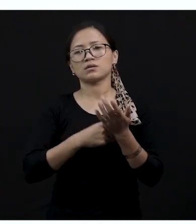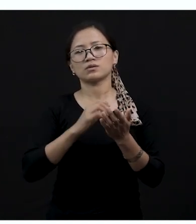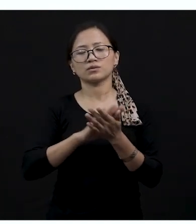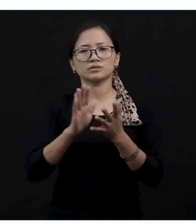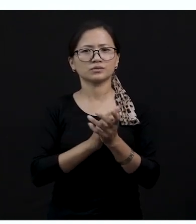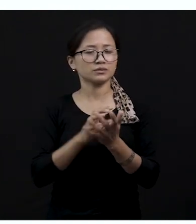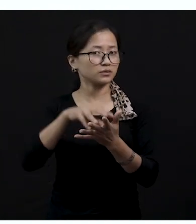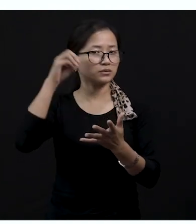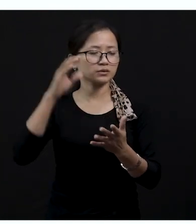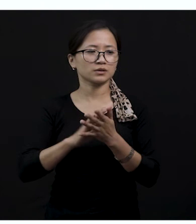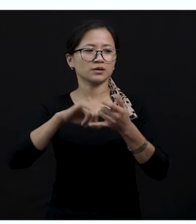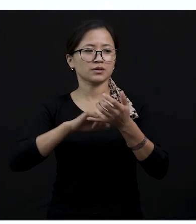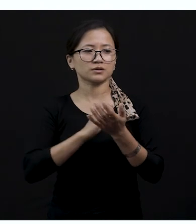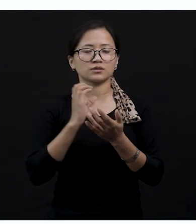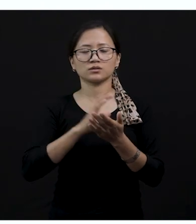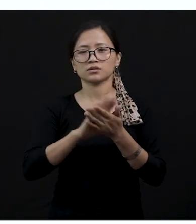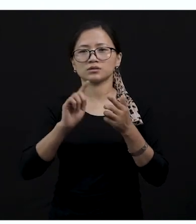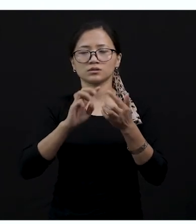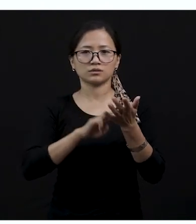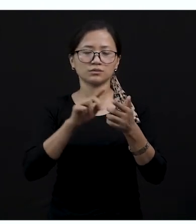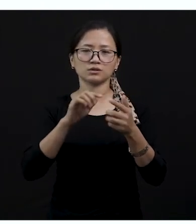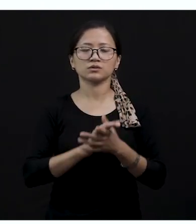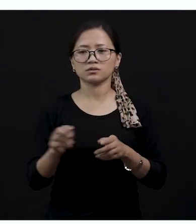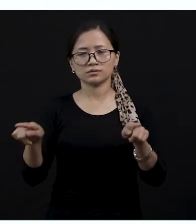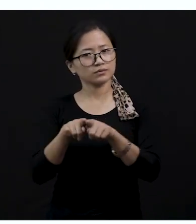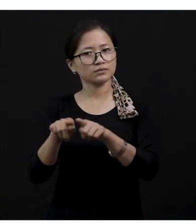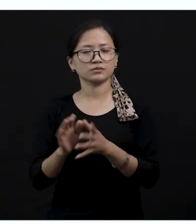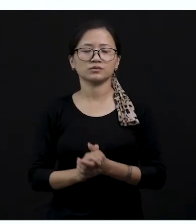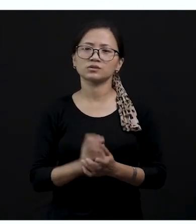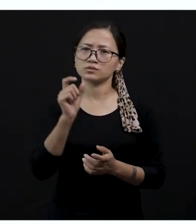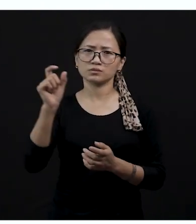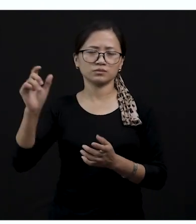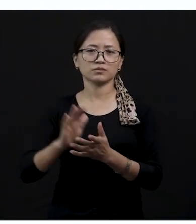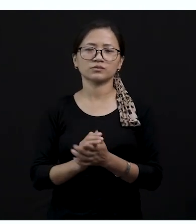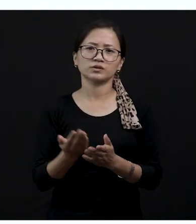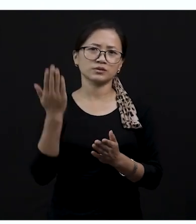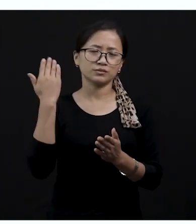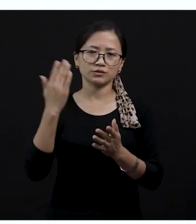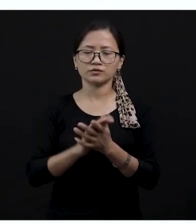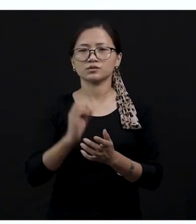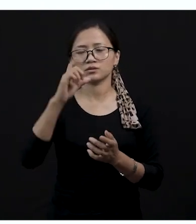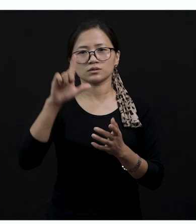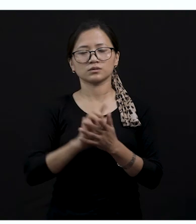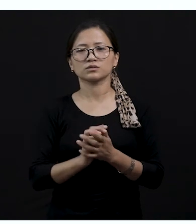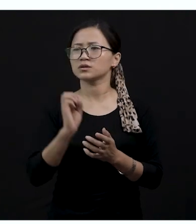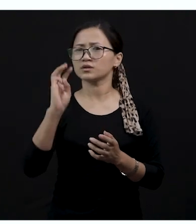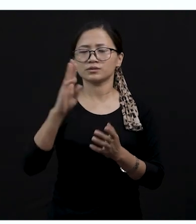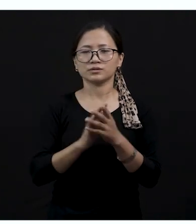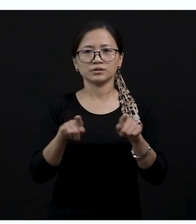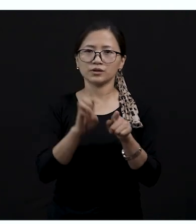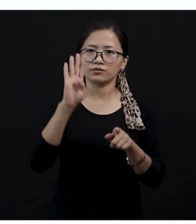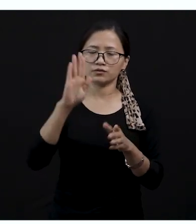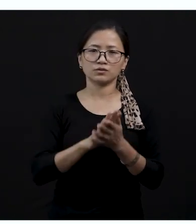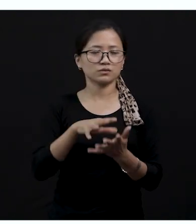scheme, right? We have learned what a rhyme scheme is all about, right? It is similar to rhyming words, okay? In your previous classes, class 3 and 4, you